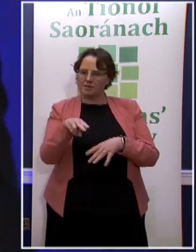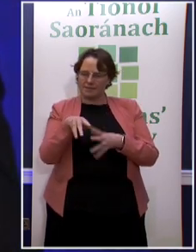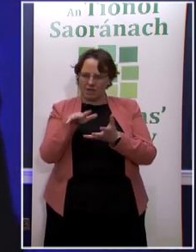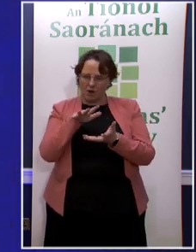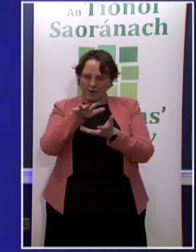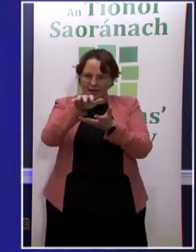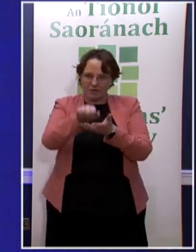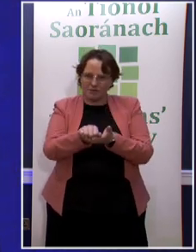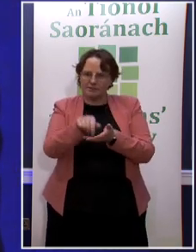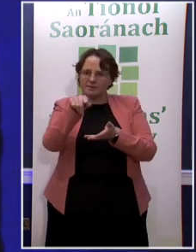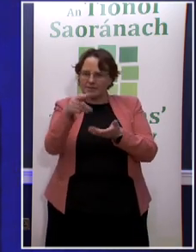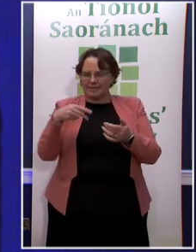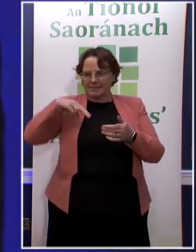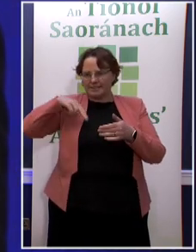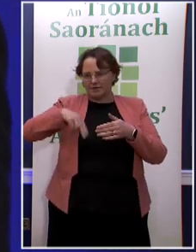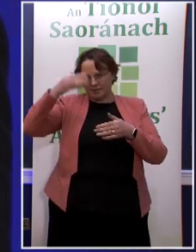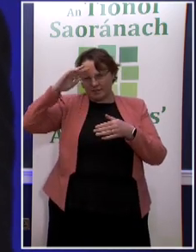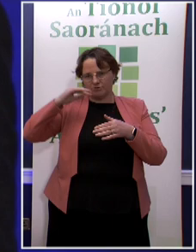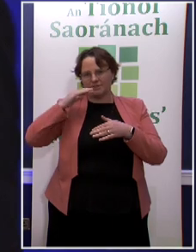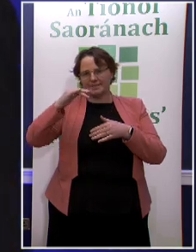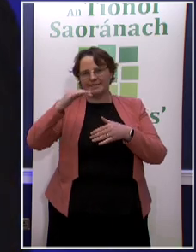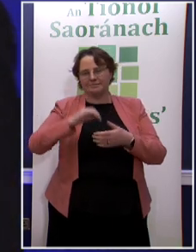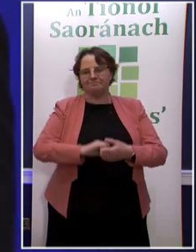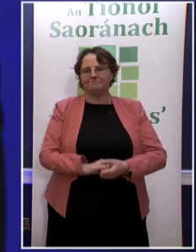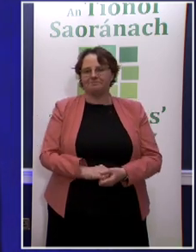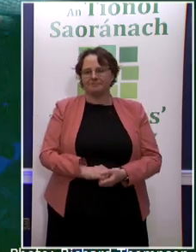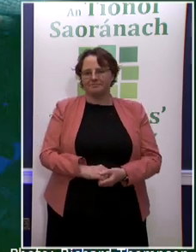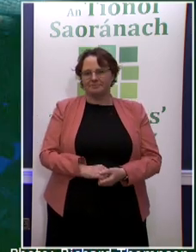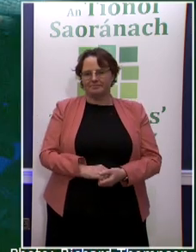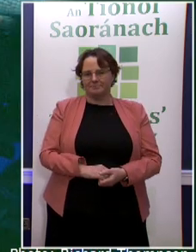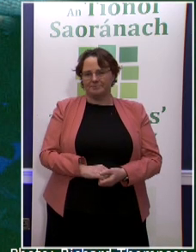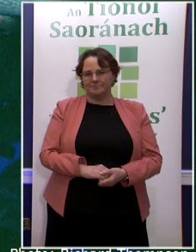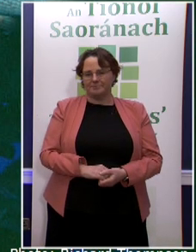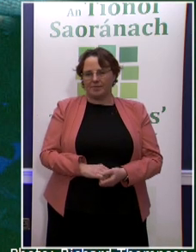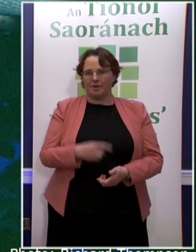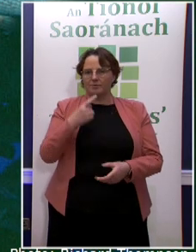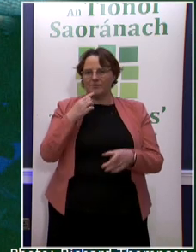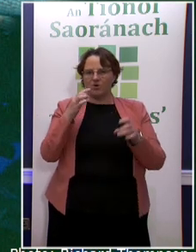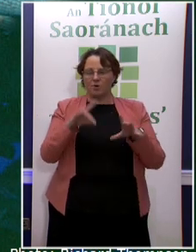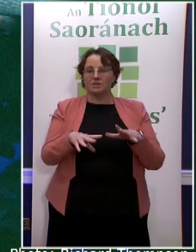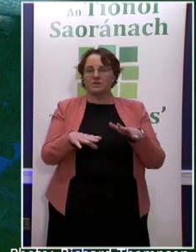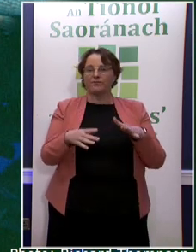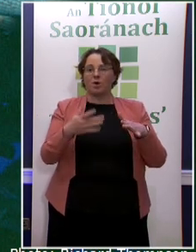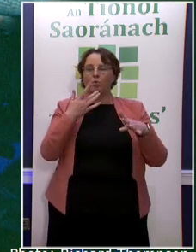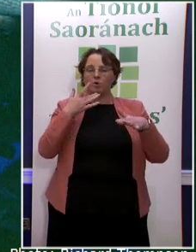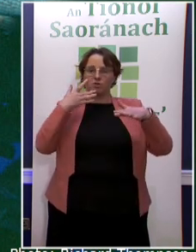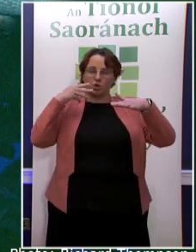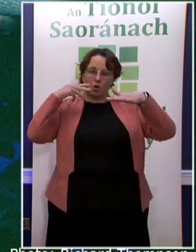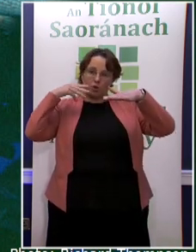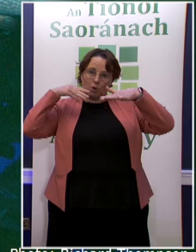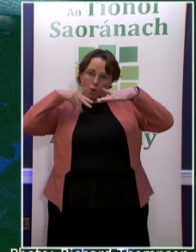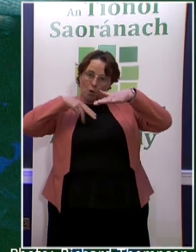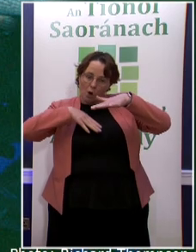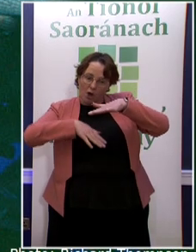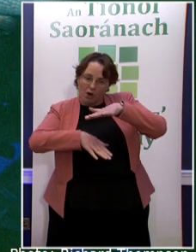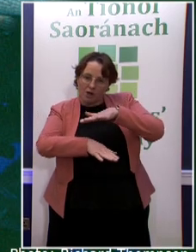here, out in the Irish Sea, very close to Dublin Bay. But of course, once you go underwater, you're much more likely to